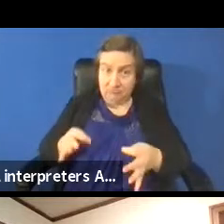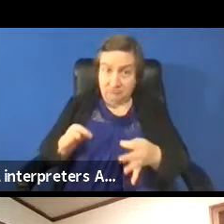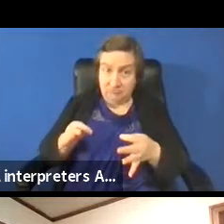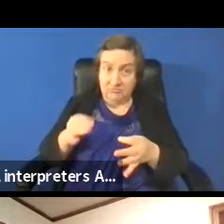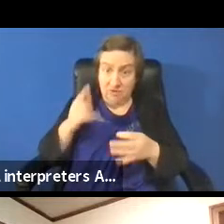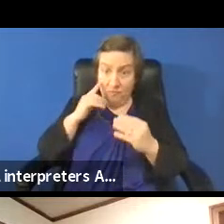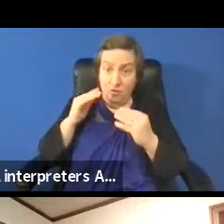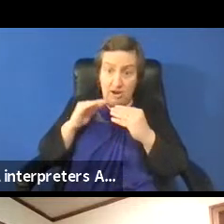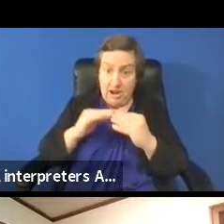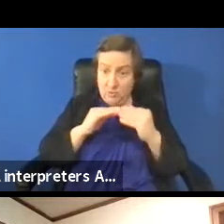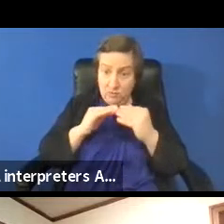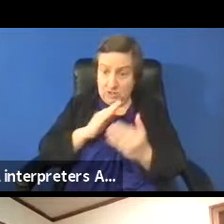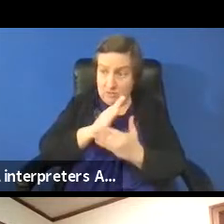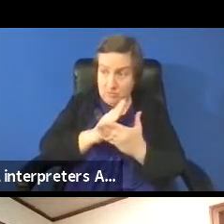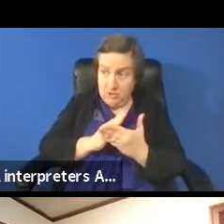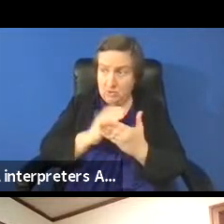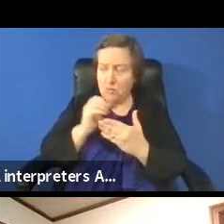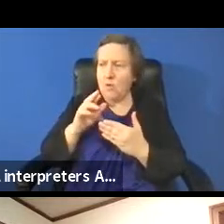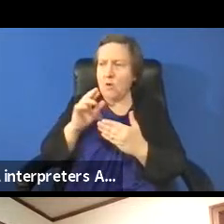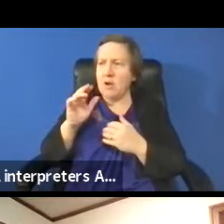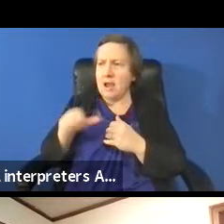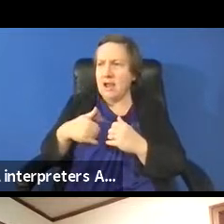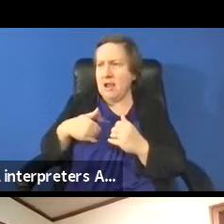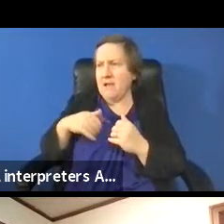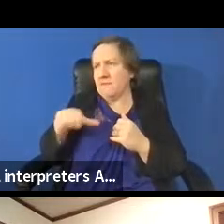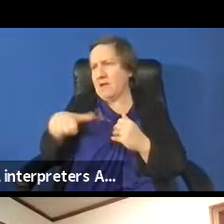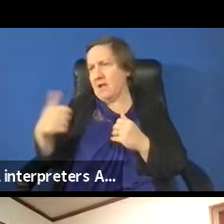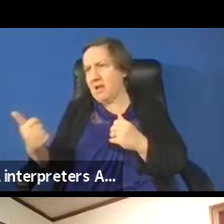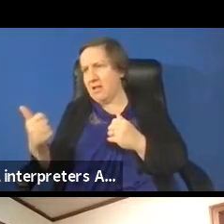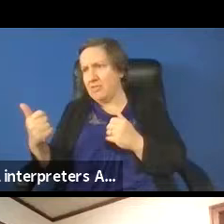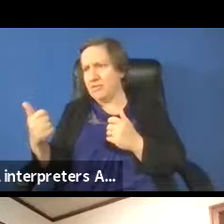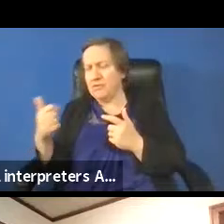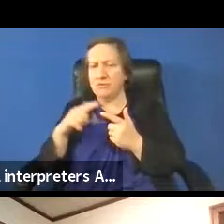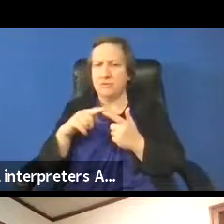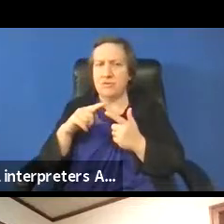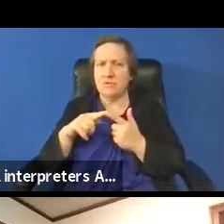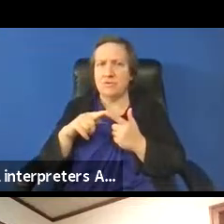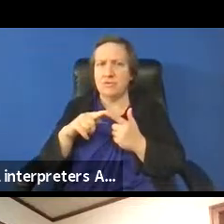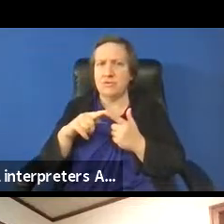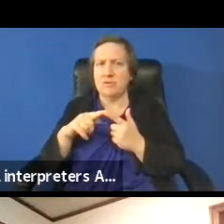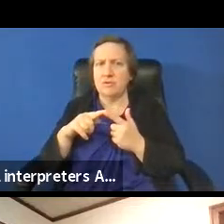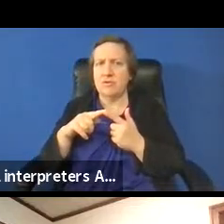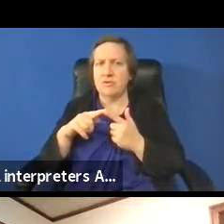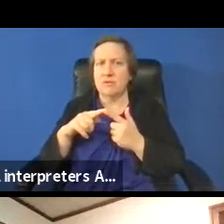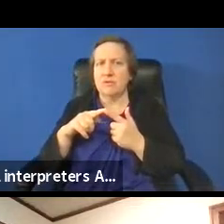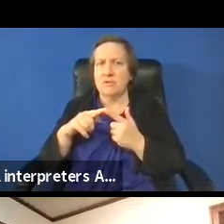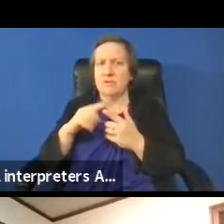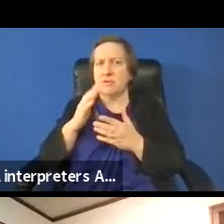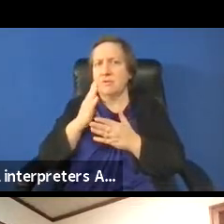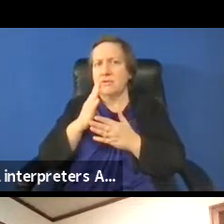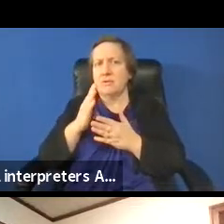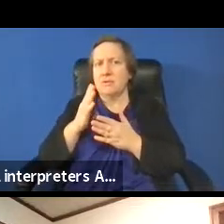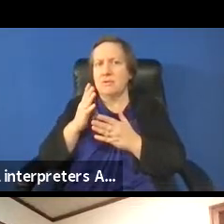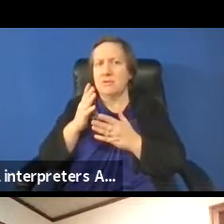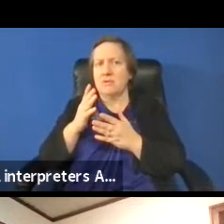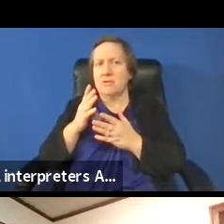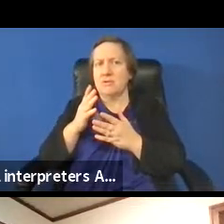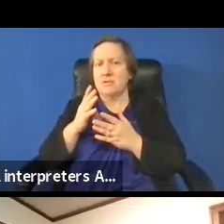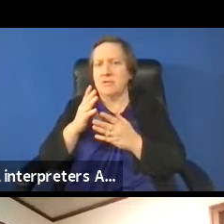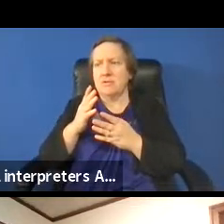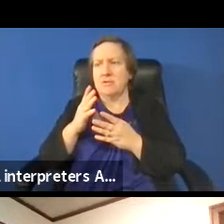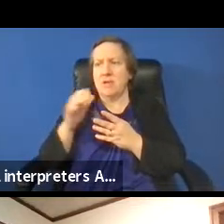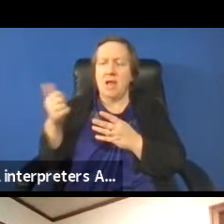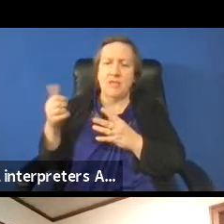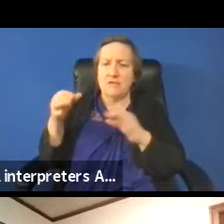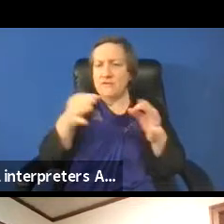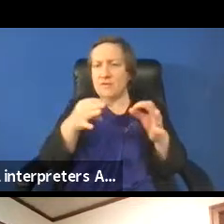the equity components, or is there another like phase of kind of smashing all the feedback